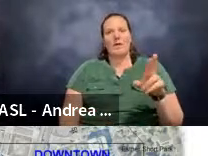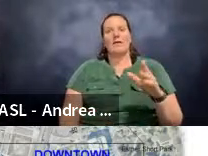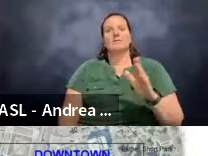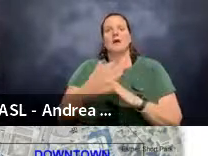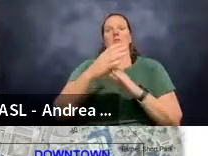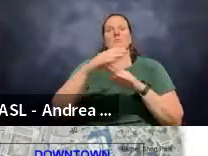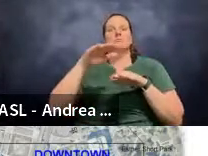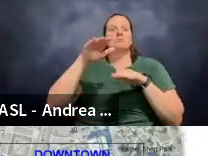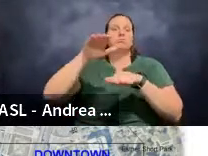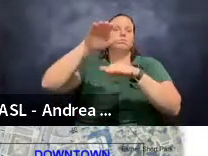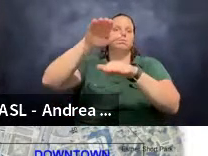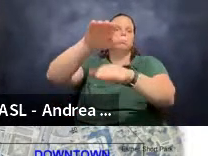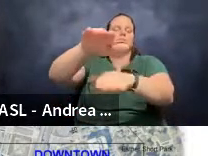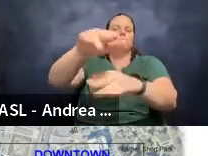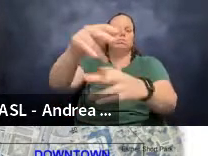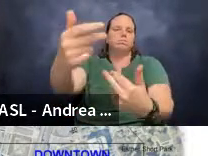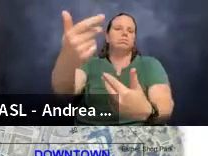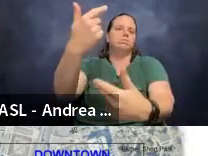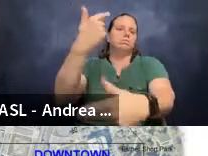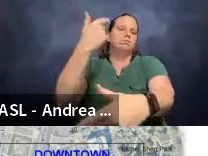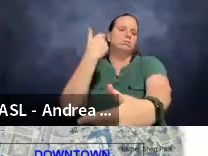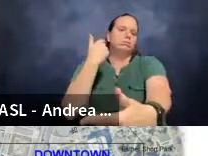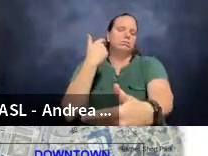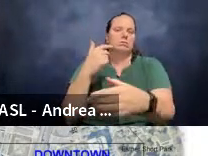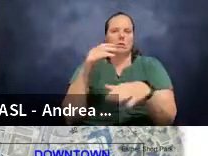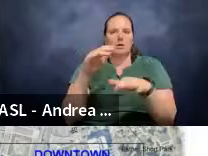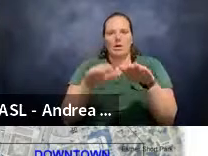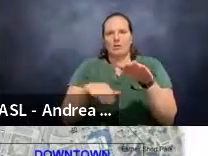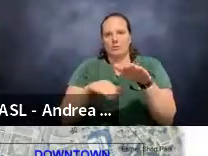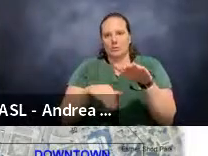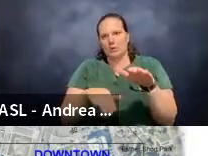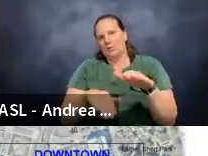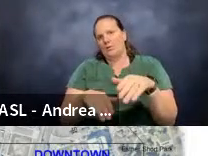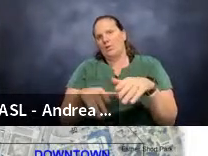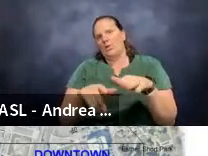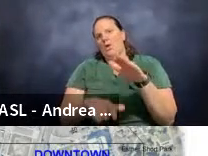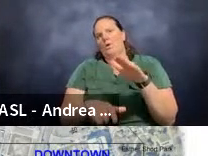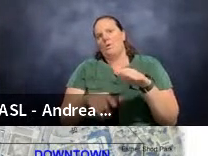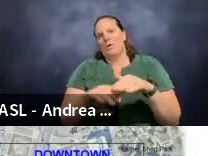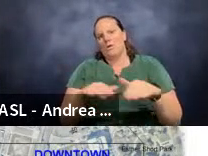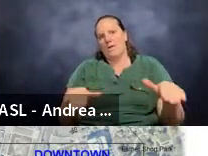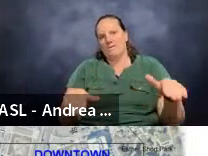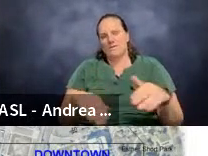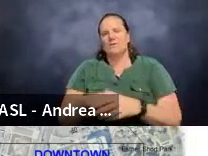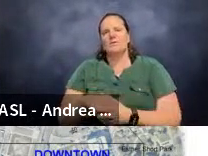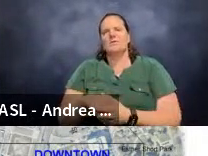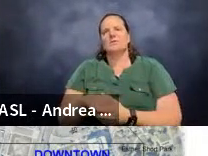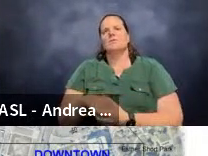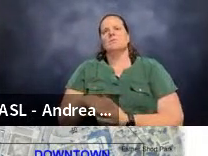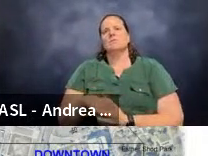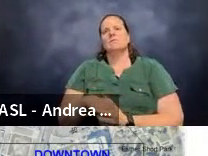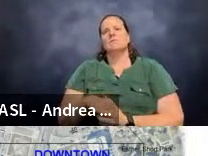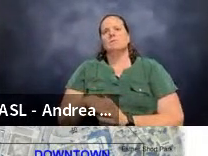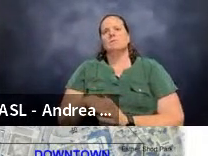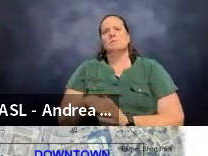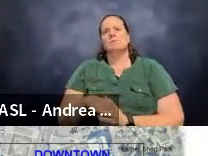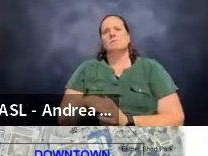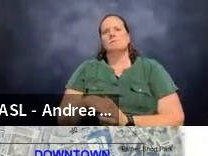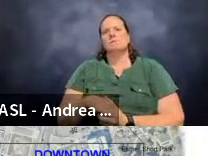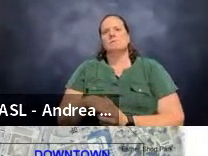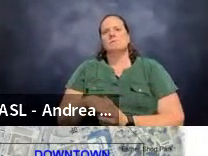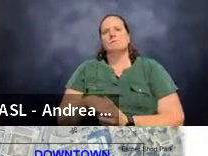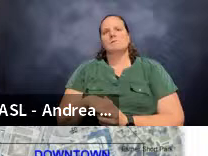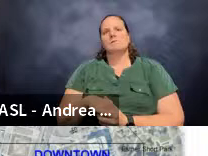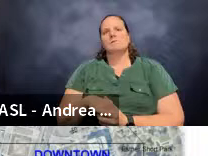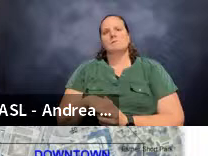active transportation underneath on the lower level of the double decker. And then